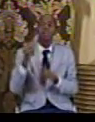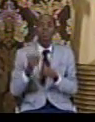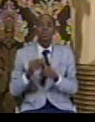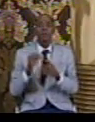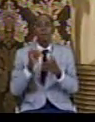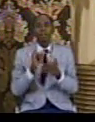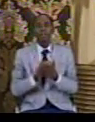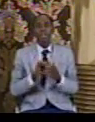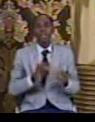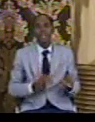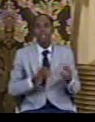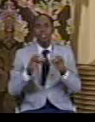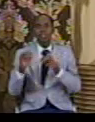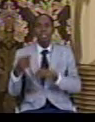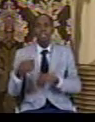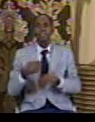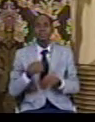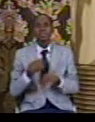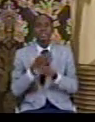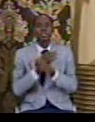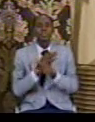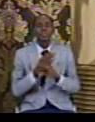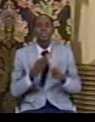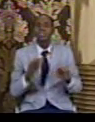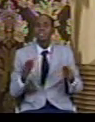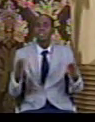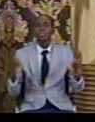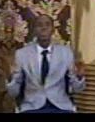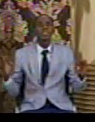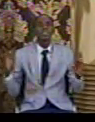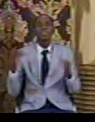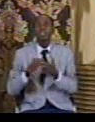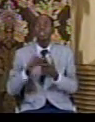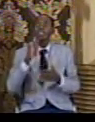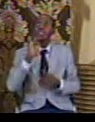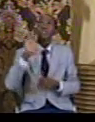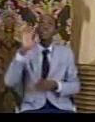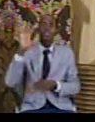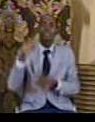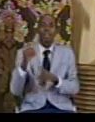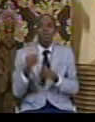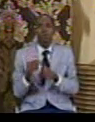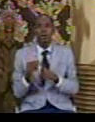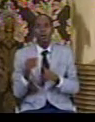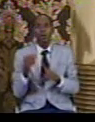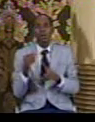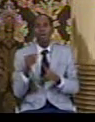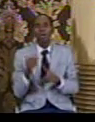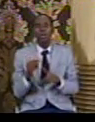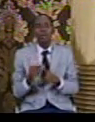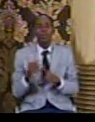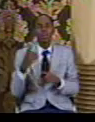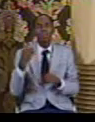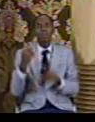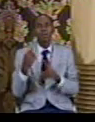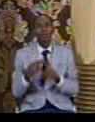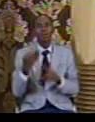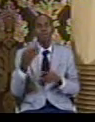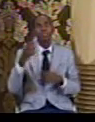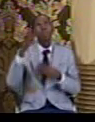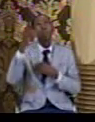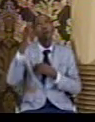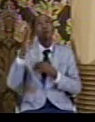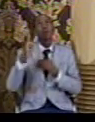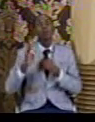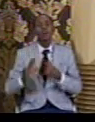the word that sets me free. It is the word, the word